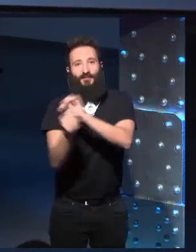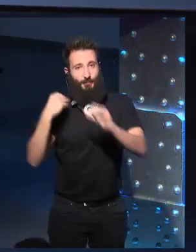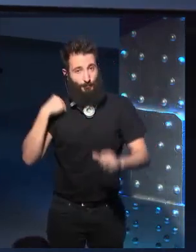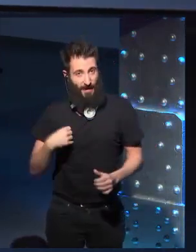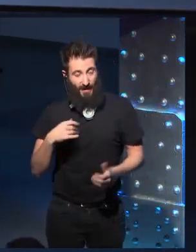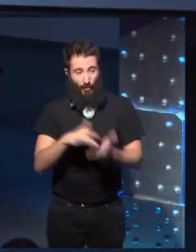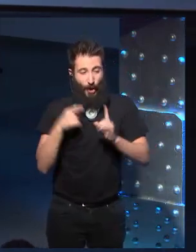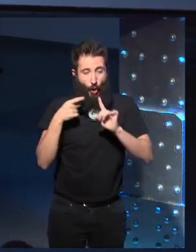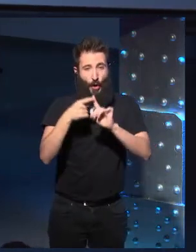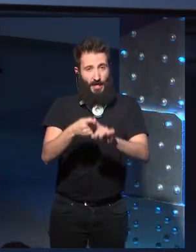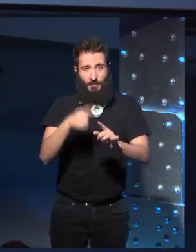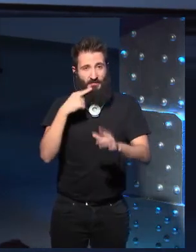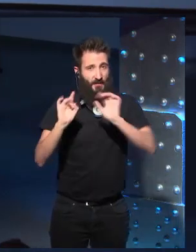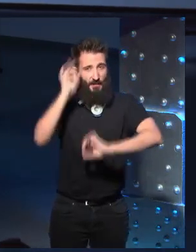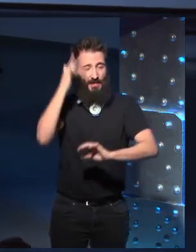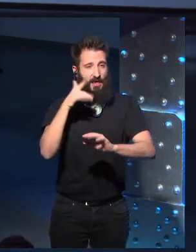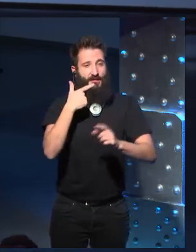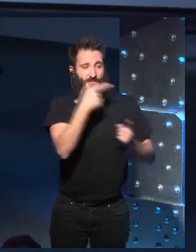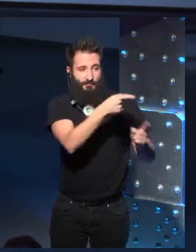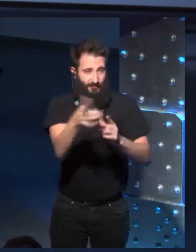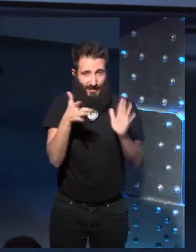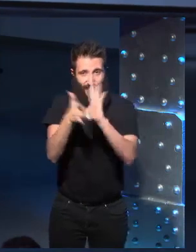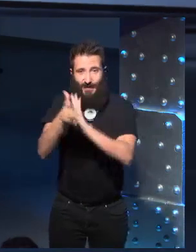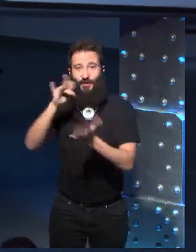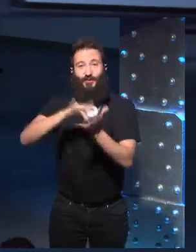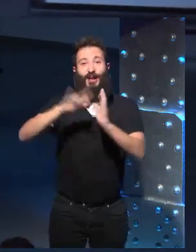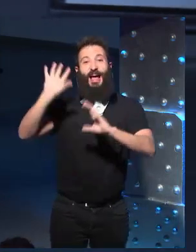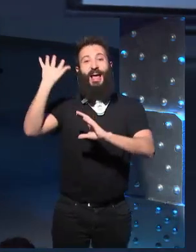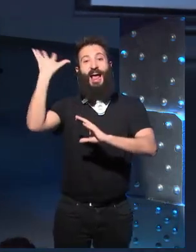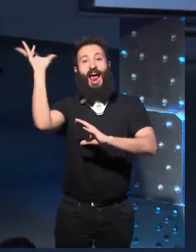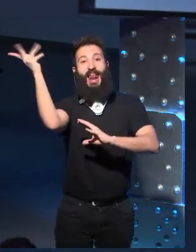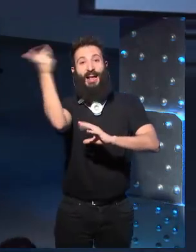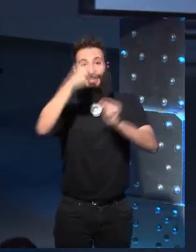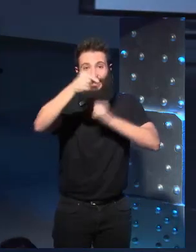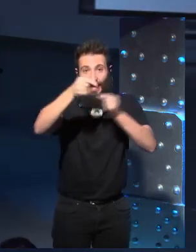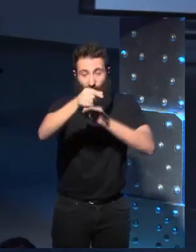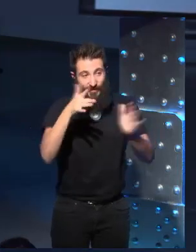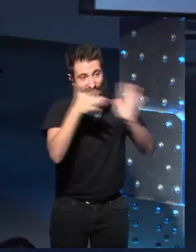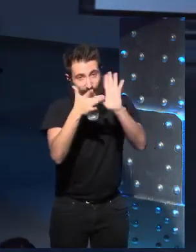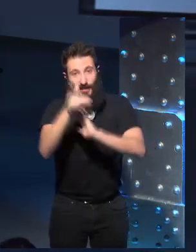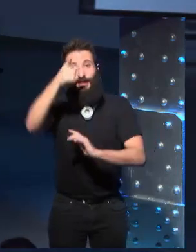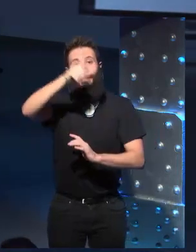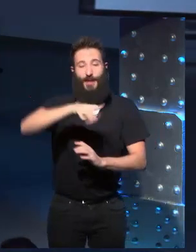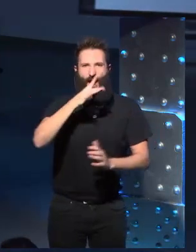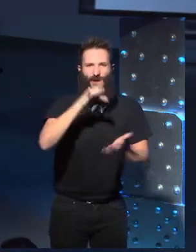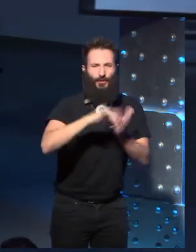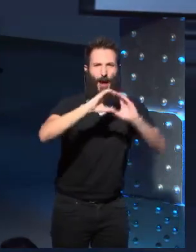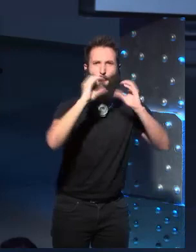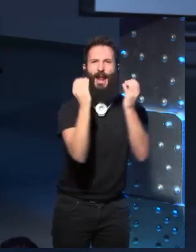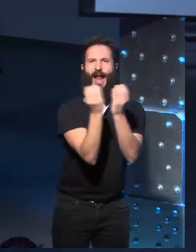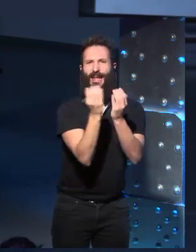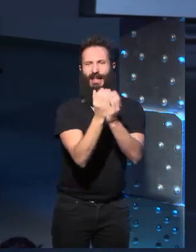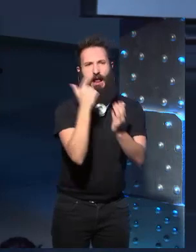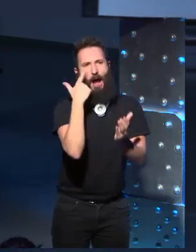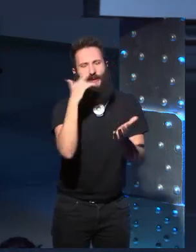of scales, we saw the scales of galaxies. Now let's have a look at the scales of planets. You probably know there are 8 planets